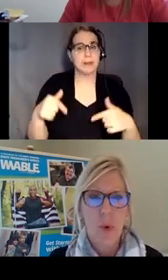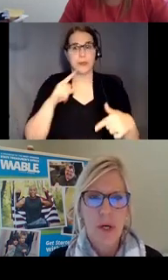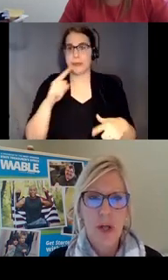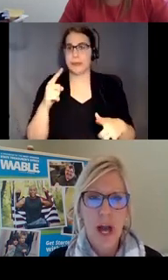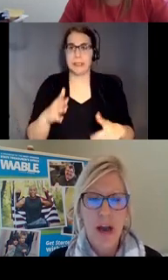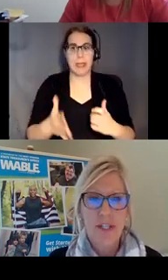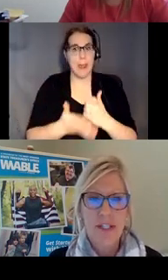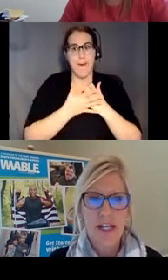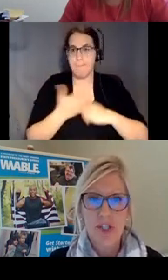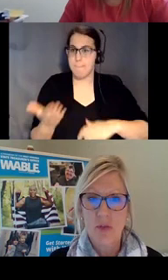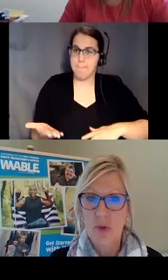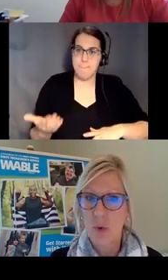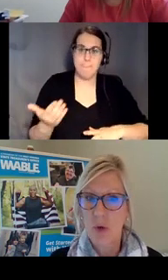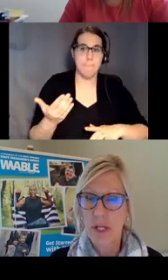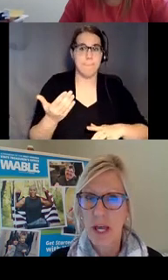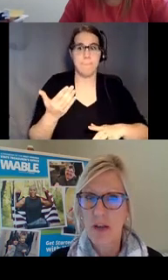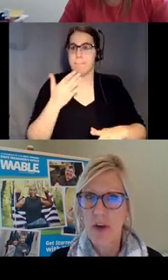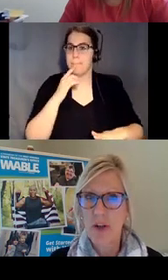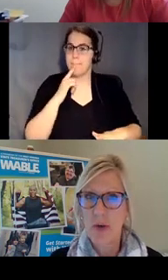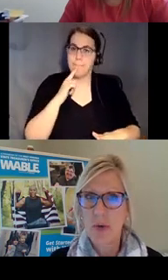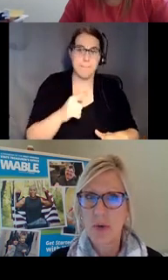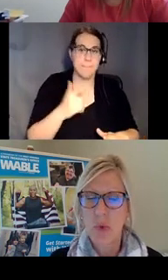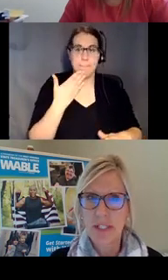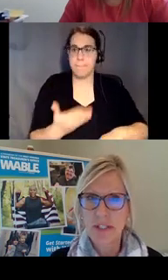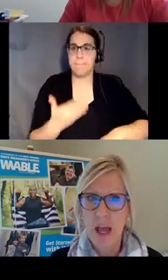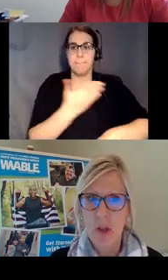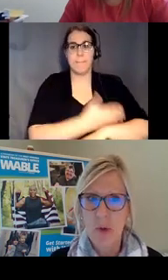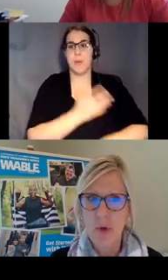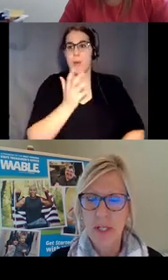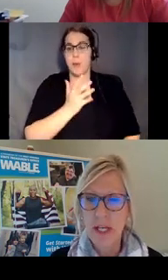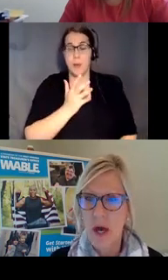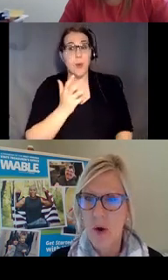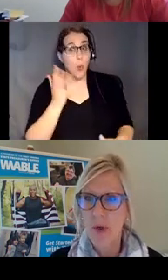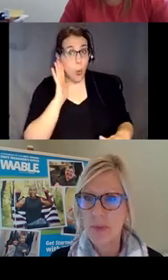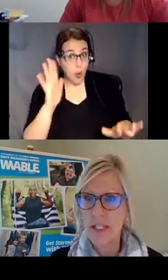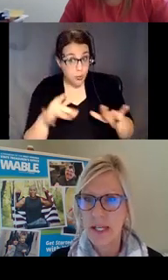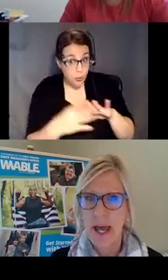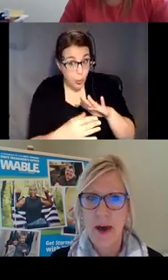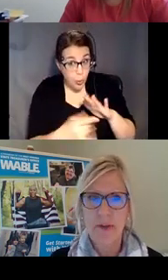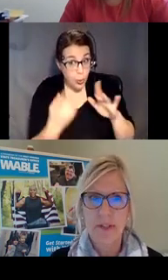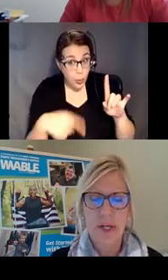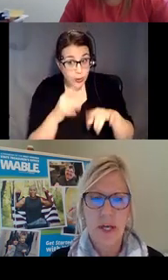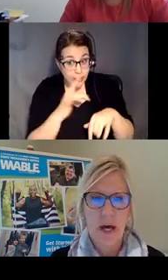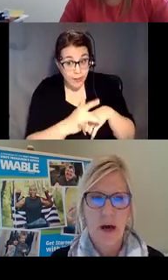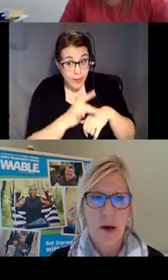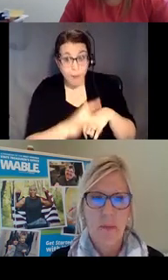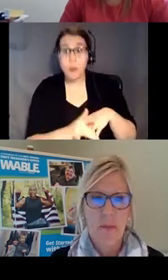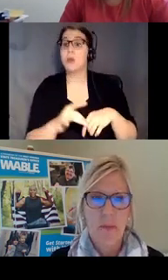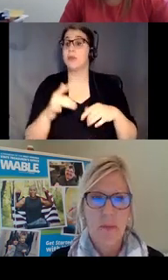We will have this session recorded and available. Once available, an email will be sent out.